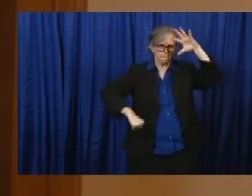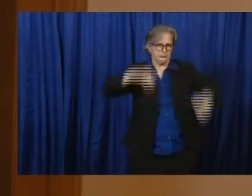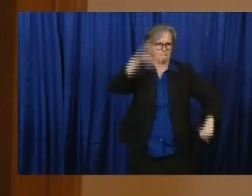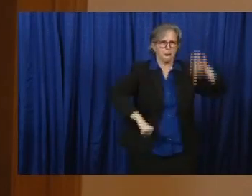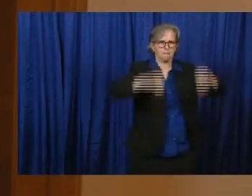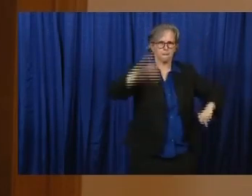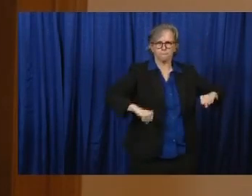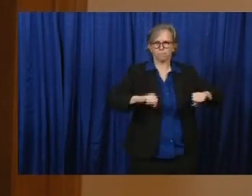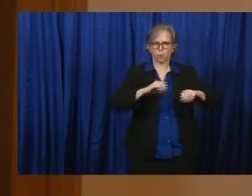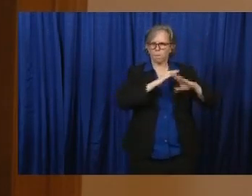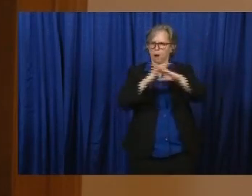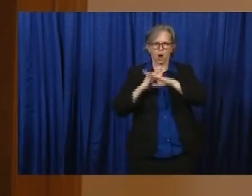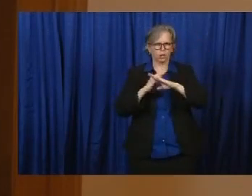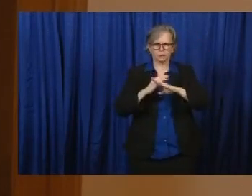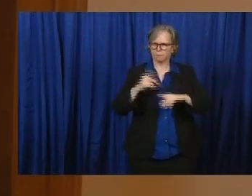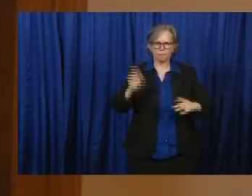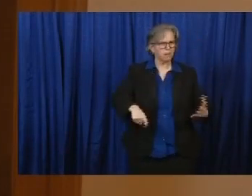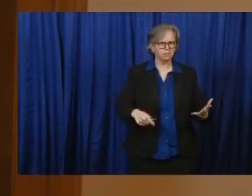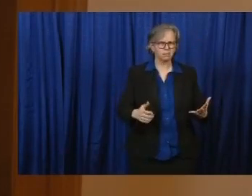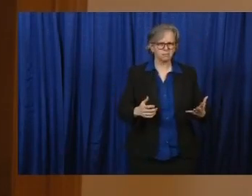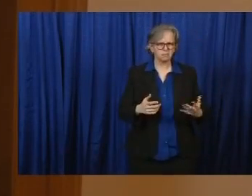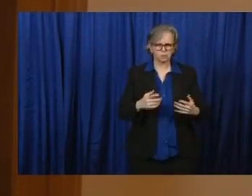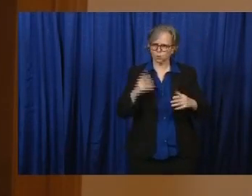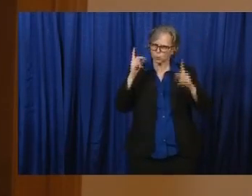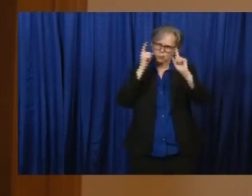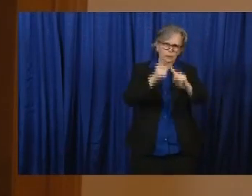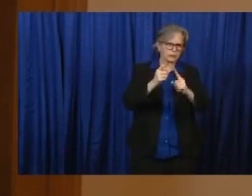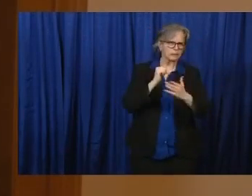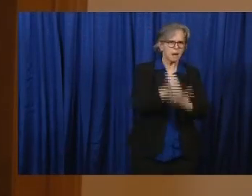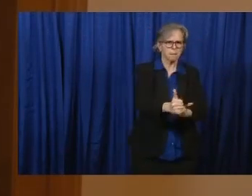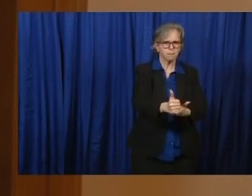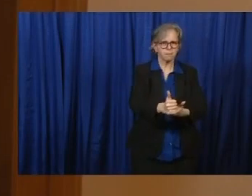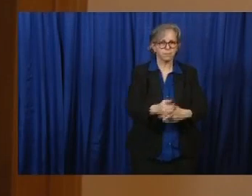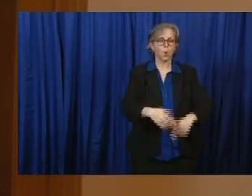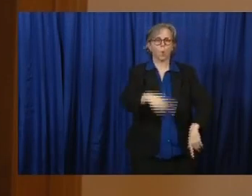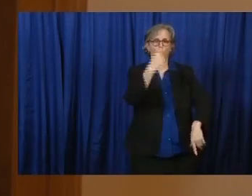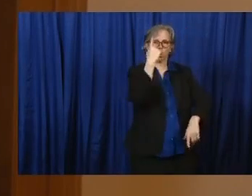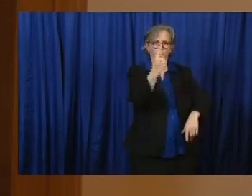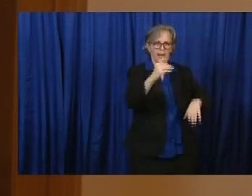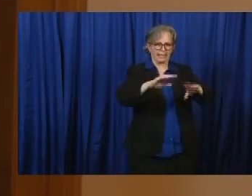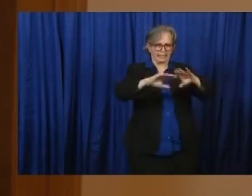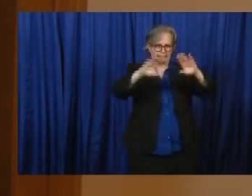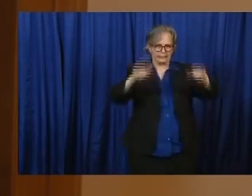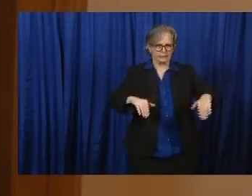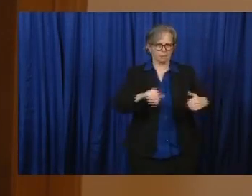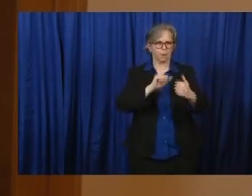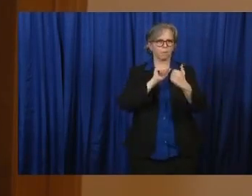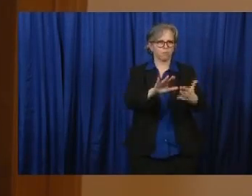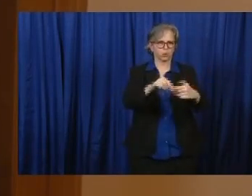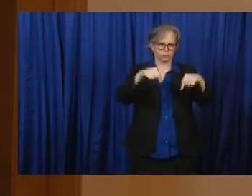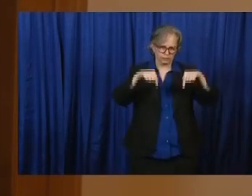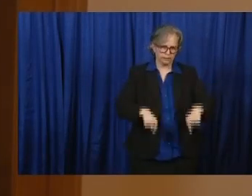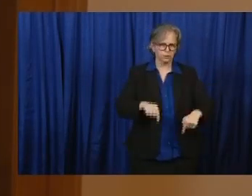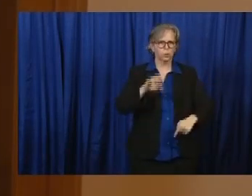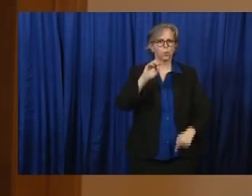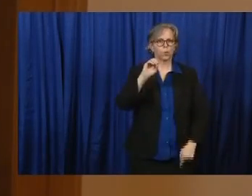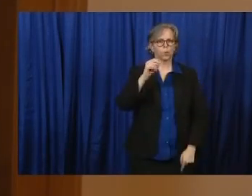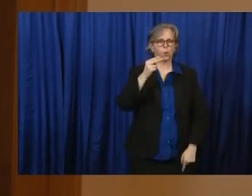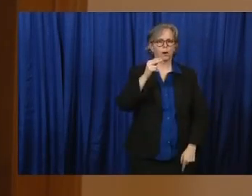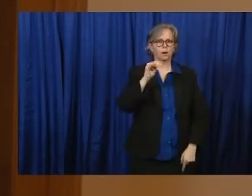ongoing, really one system, one health approach in Ohio. And we're also working with our neighboring